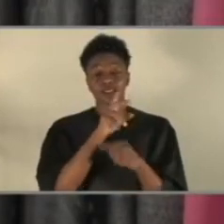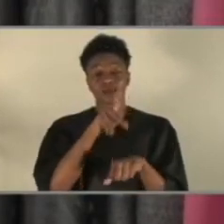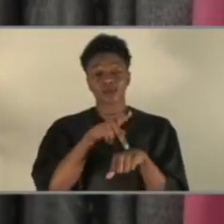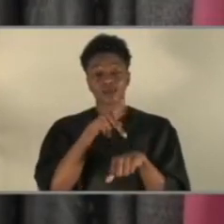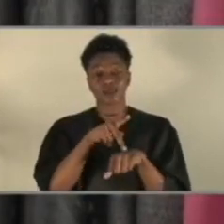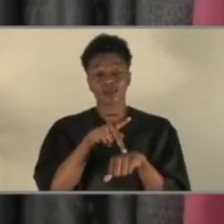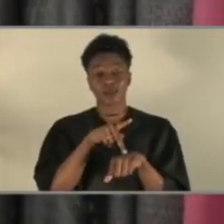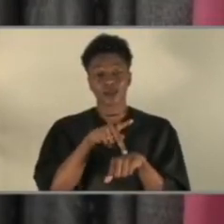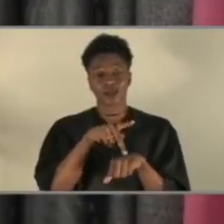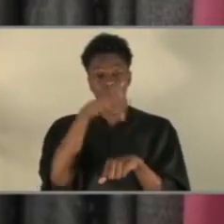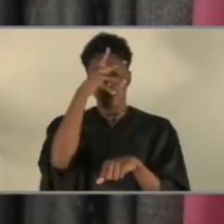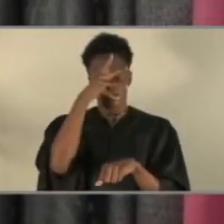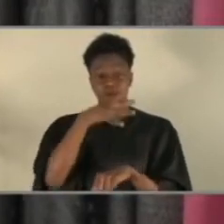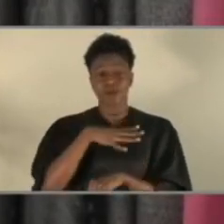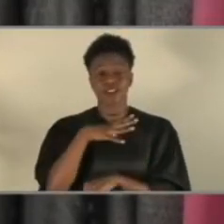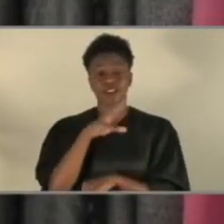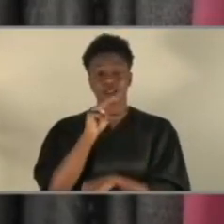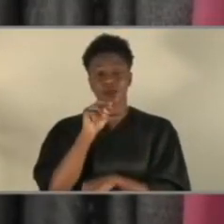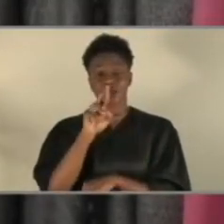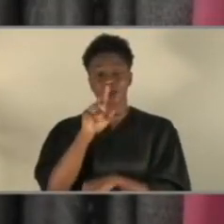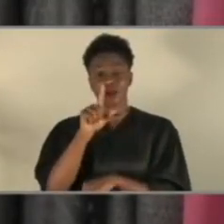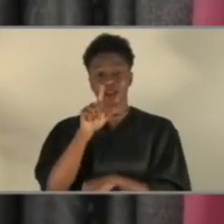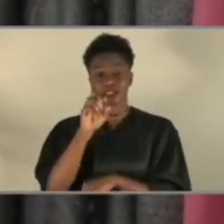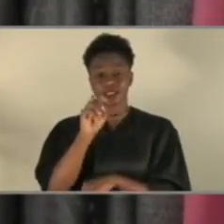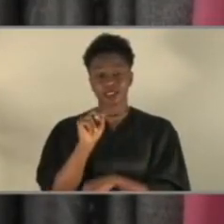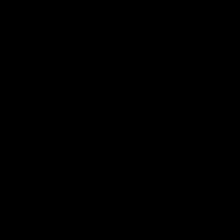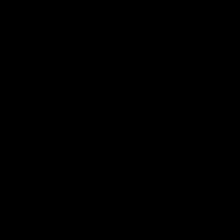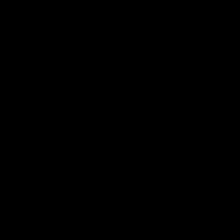Mr. Marlon Worrell will award the diplomas.